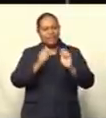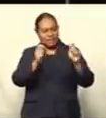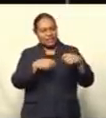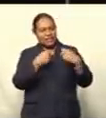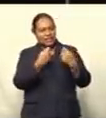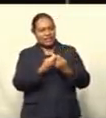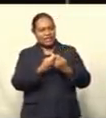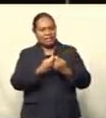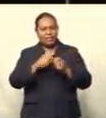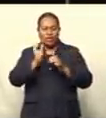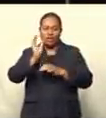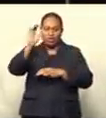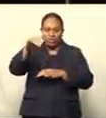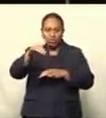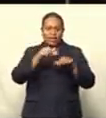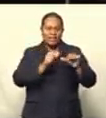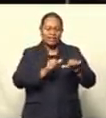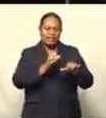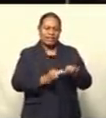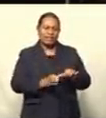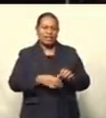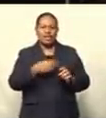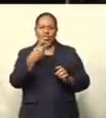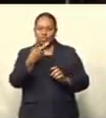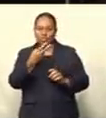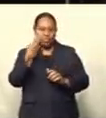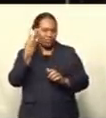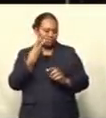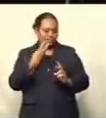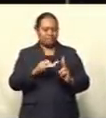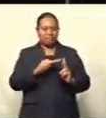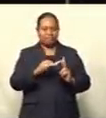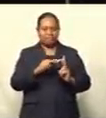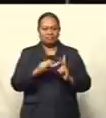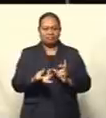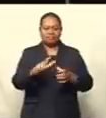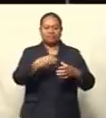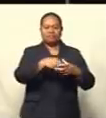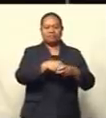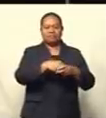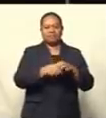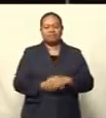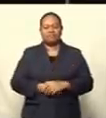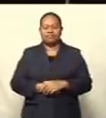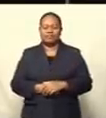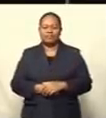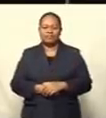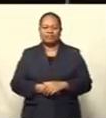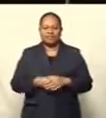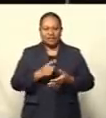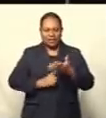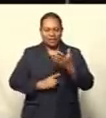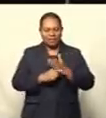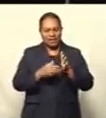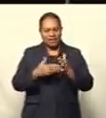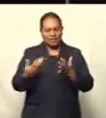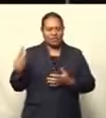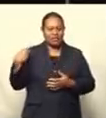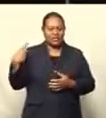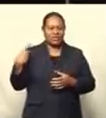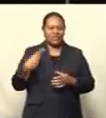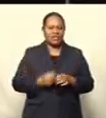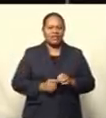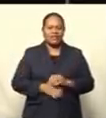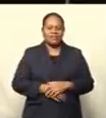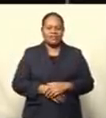Lydia Panapasa and defender Apisake Kahatoka are only 2 of the many sportsmen and women heeding the call of duty. Tale